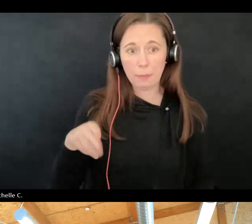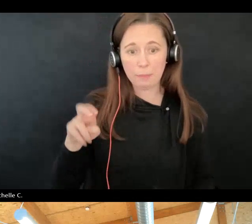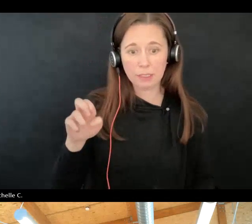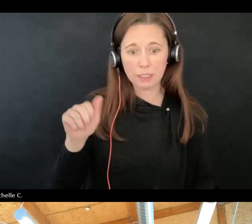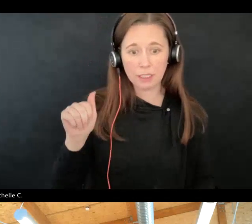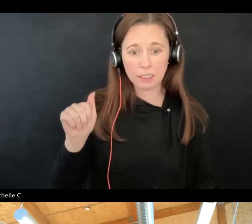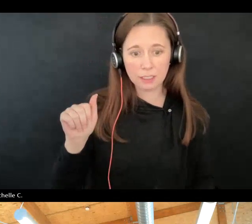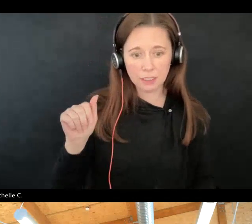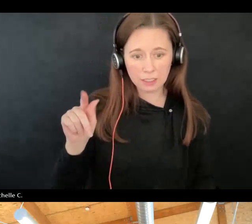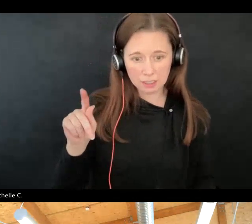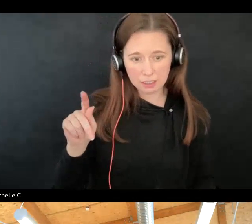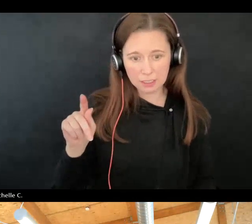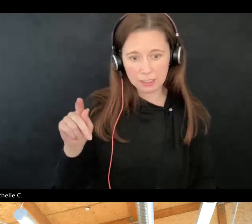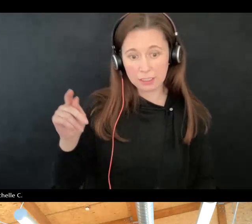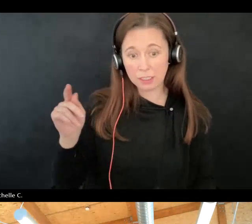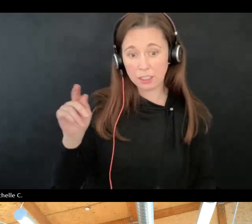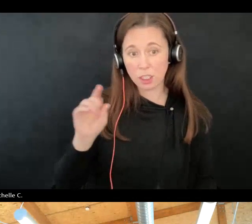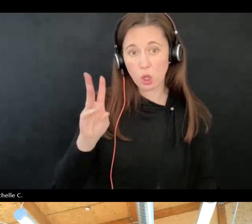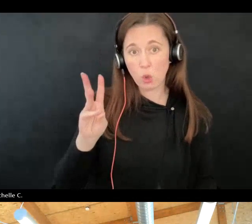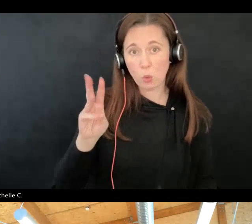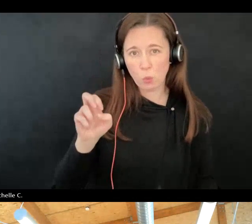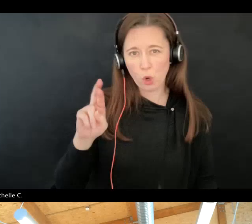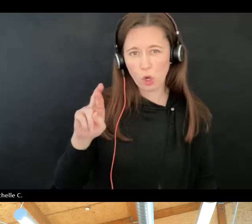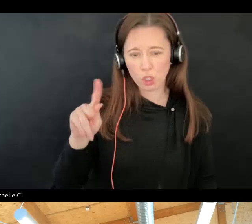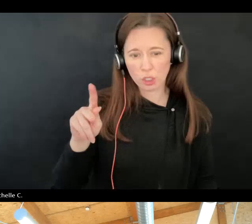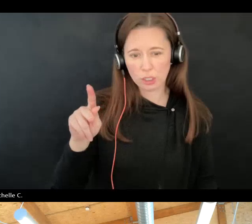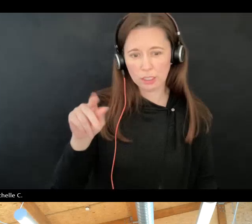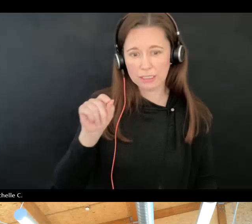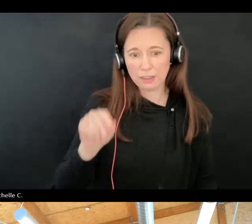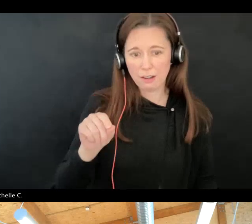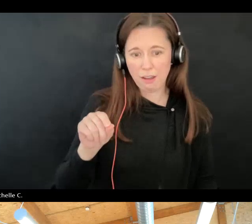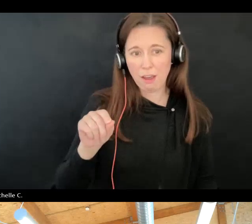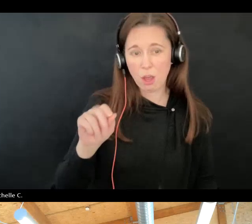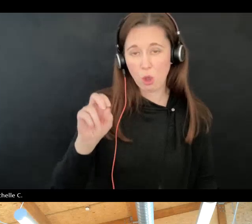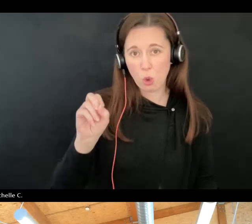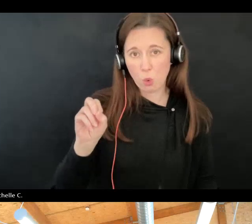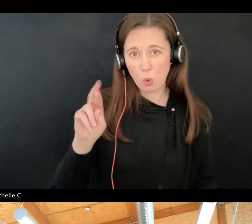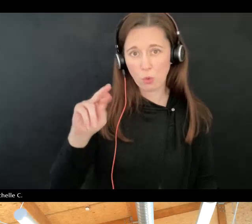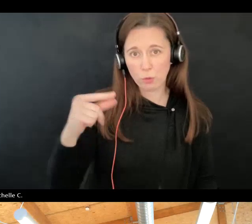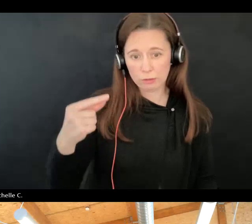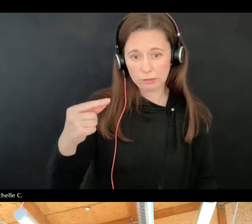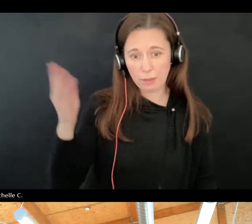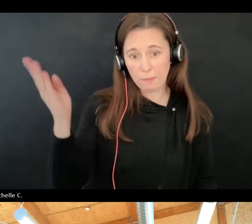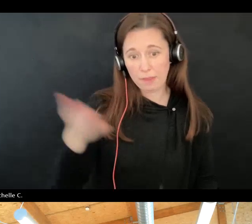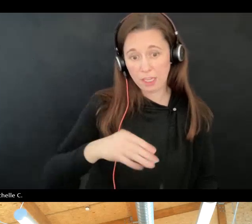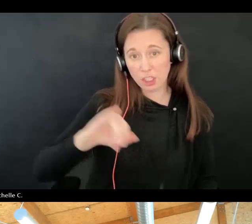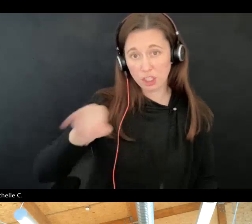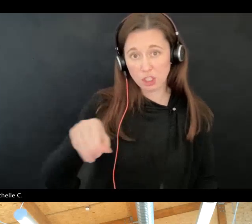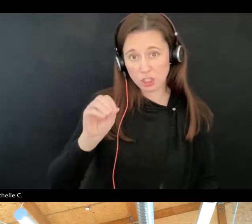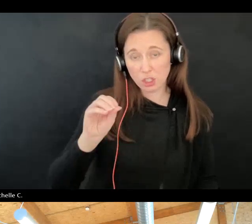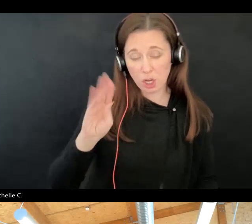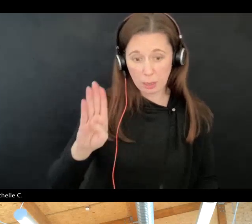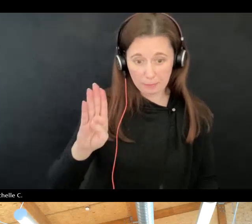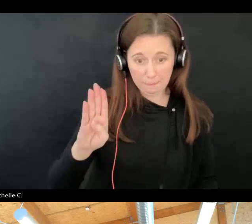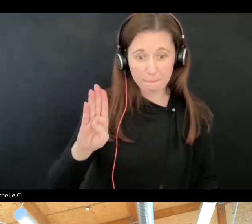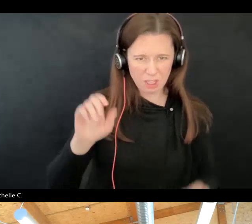chesapeakenetwork.org/job-board. If you just type in chesapeakenetwork.org, I'm sure you can find the